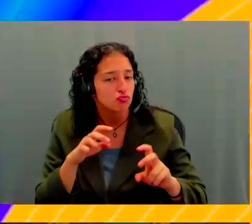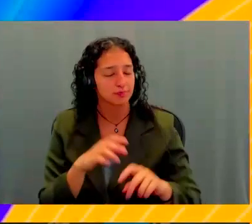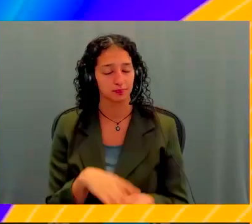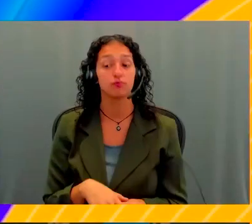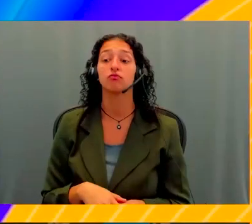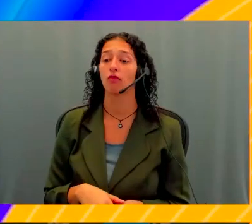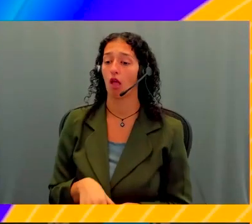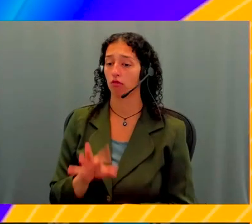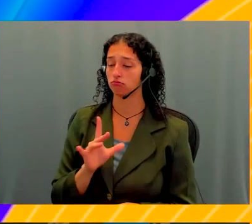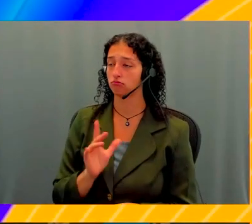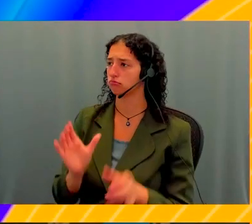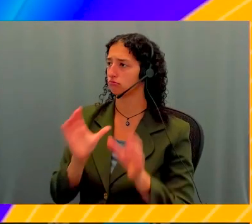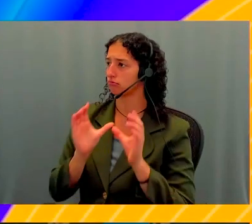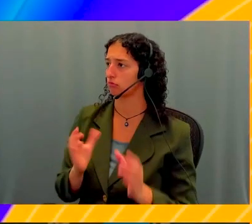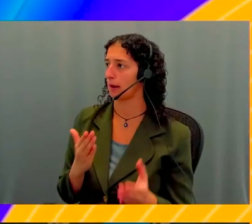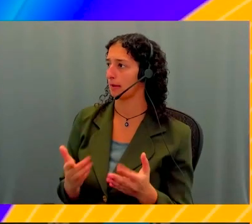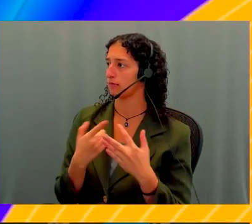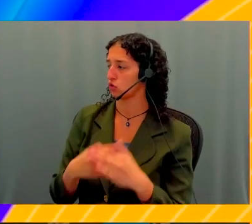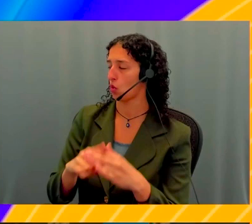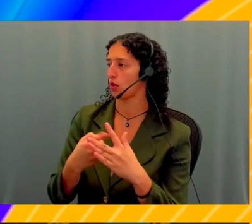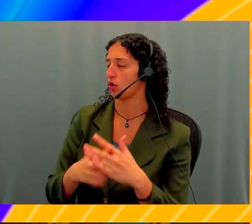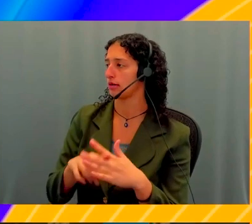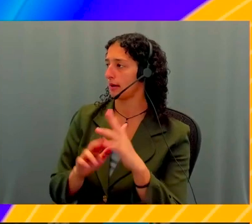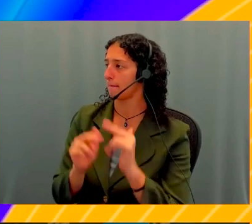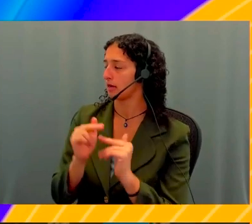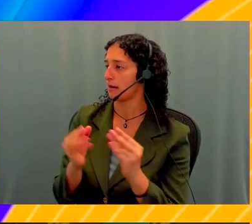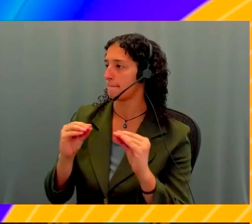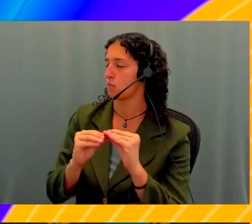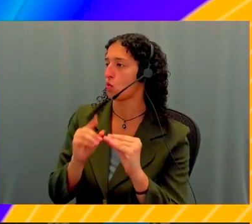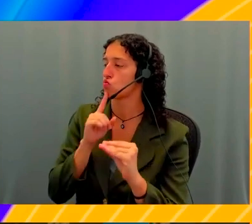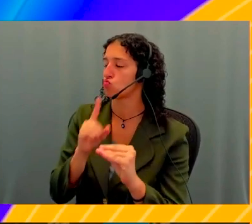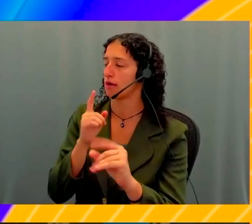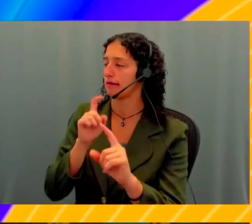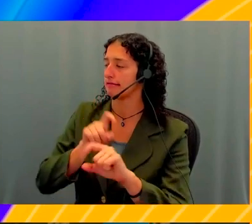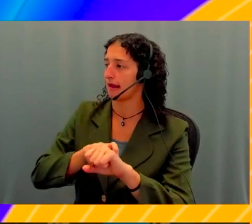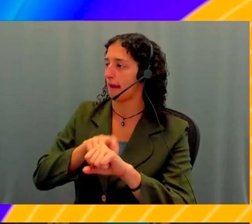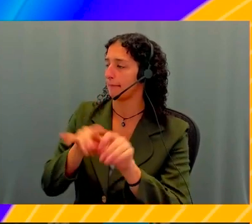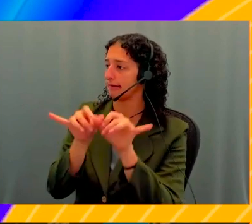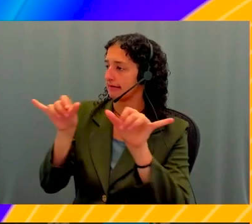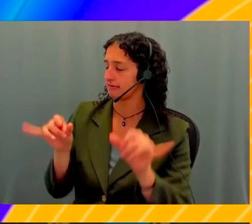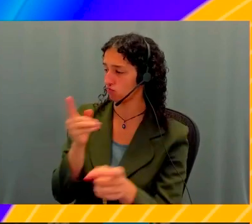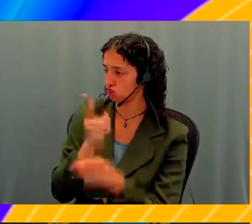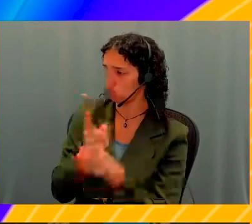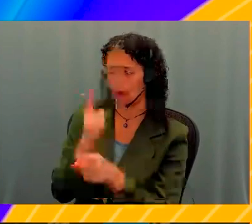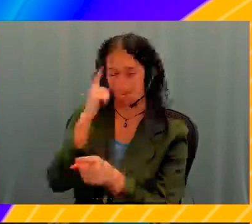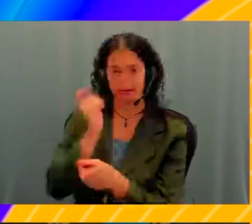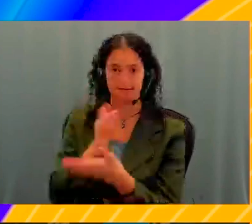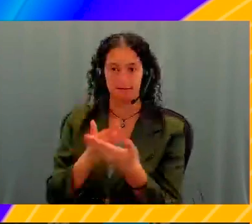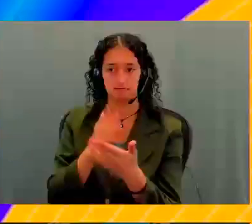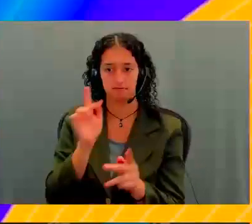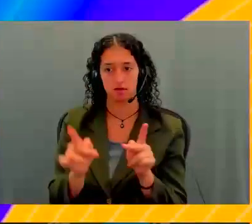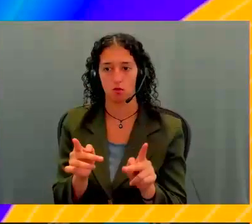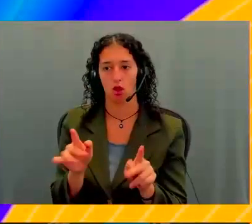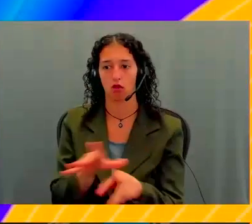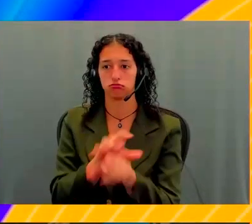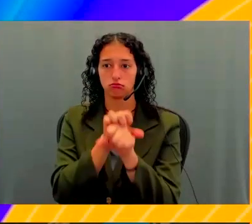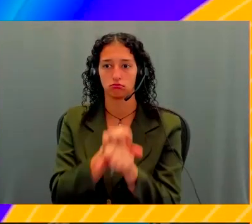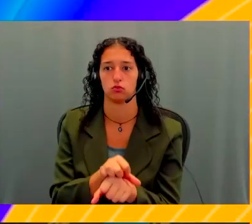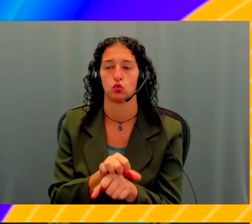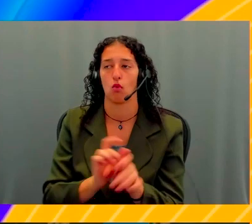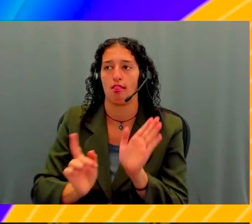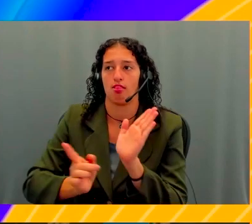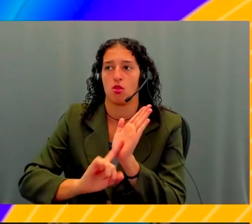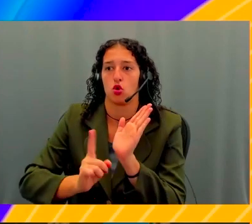maybe build more just like real-time systems based off of this, because I guess there's people are used to a lot of alerting, but you need the right